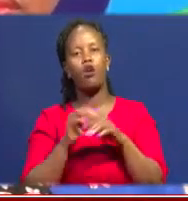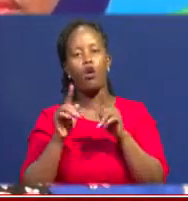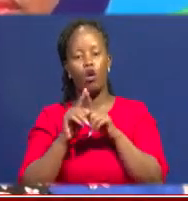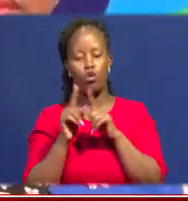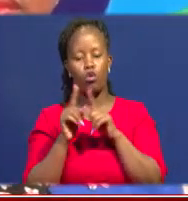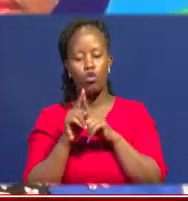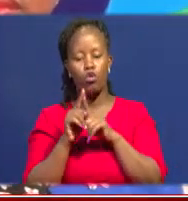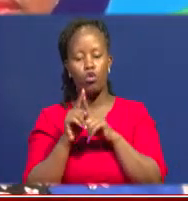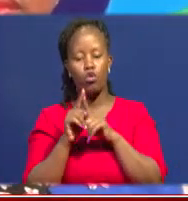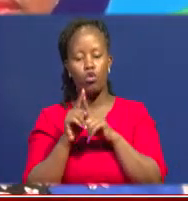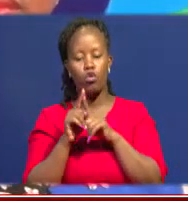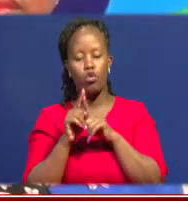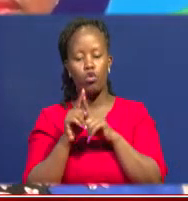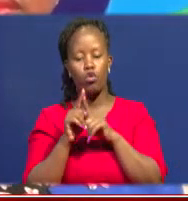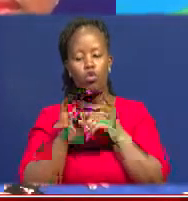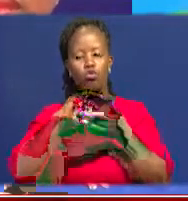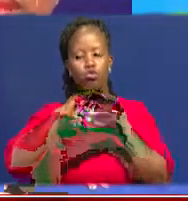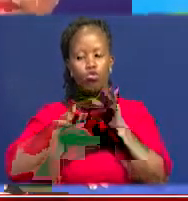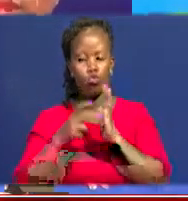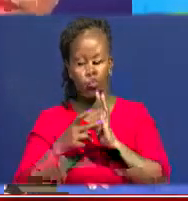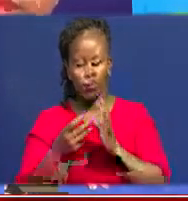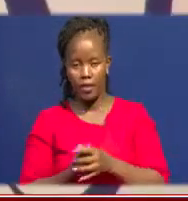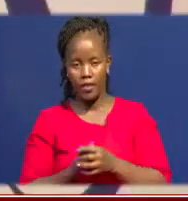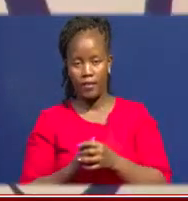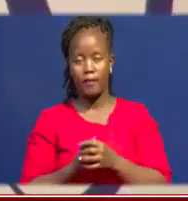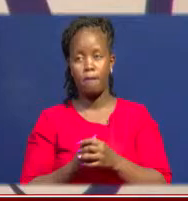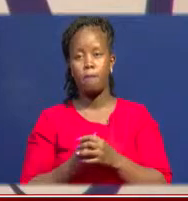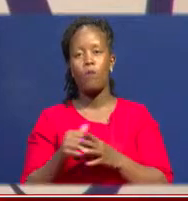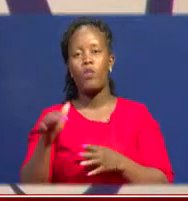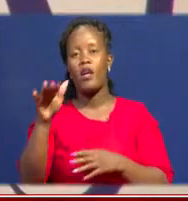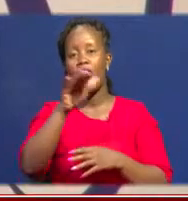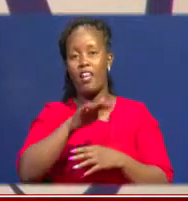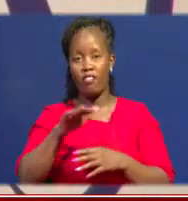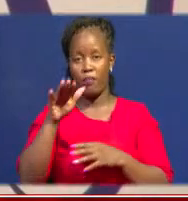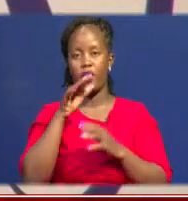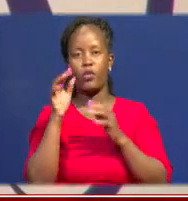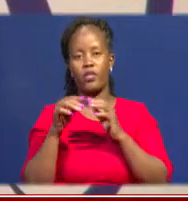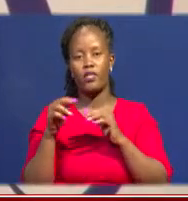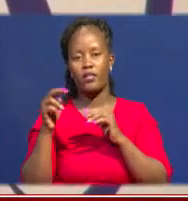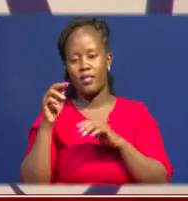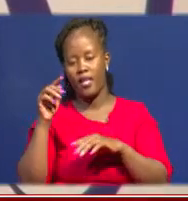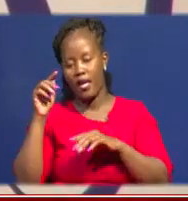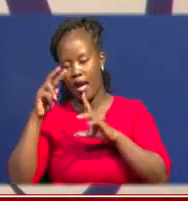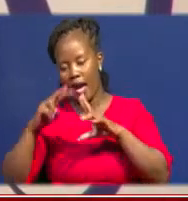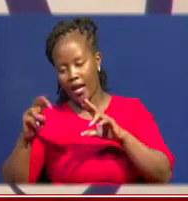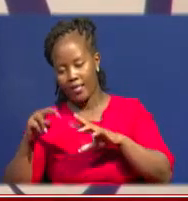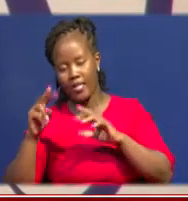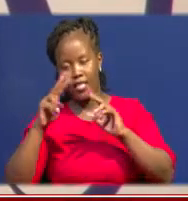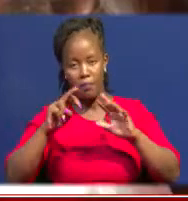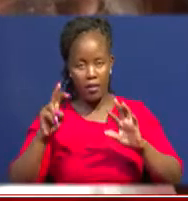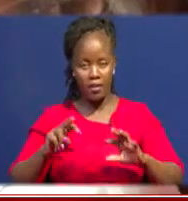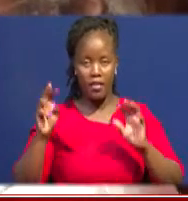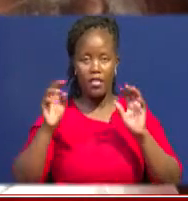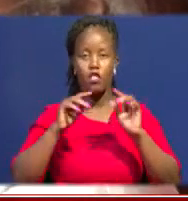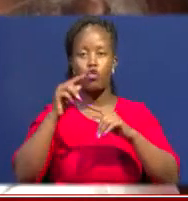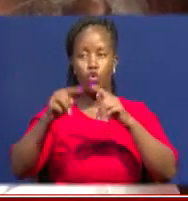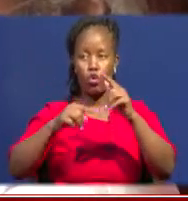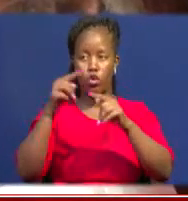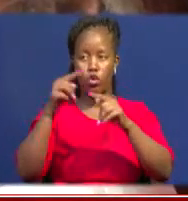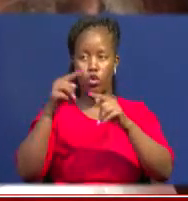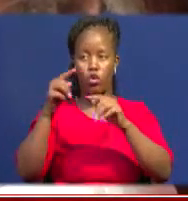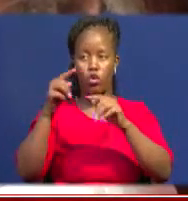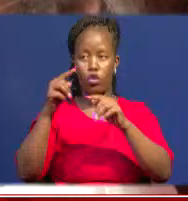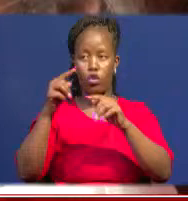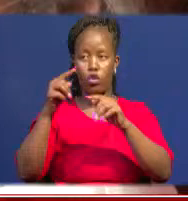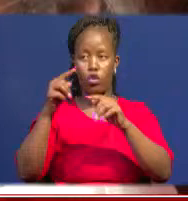maintain and operate the power. Already, the environmental impact assessment is being carried out in Kilifi County, with Nupea